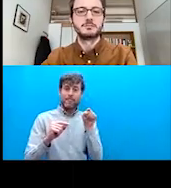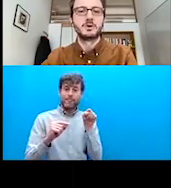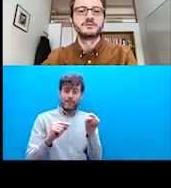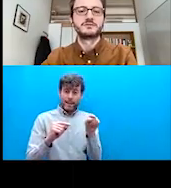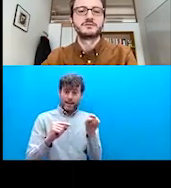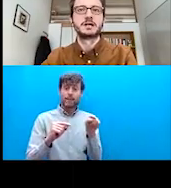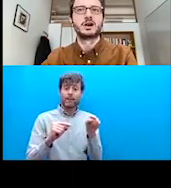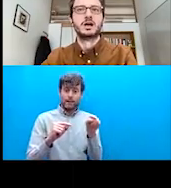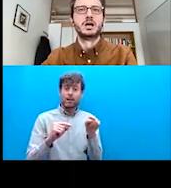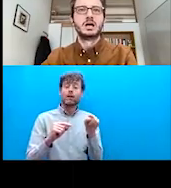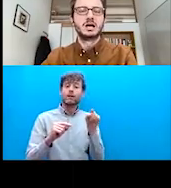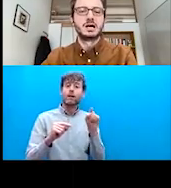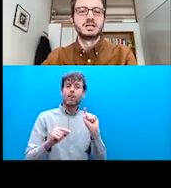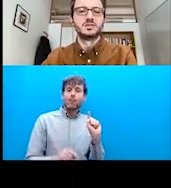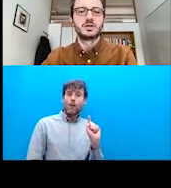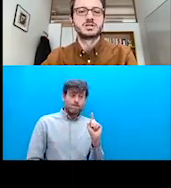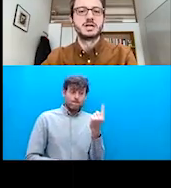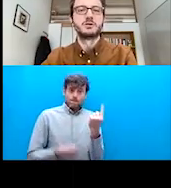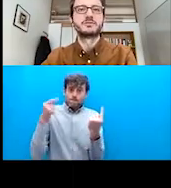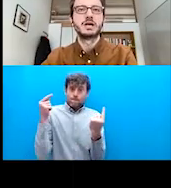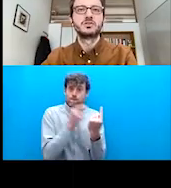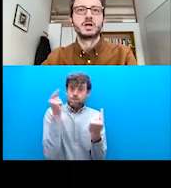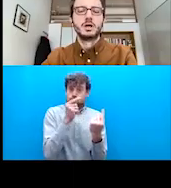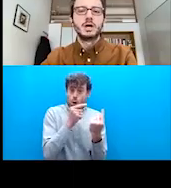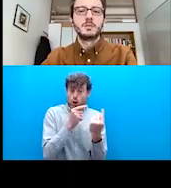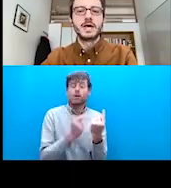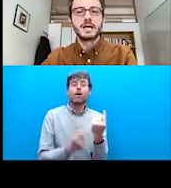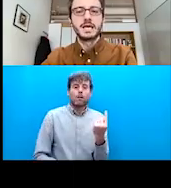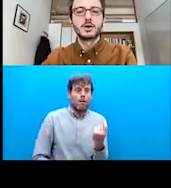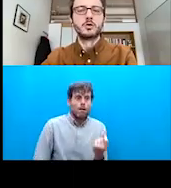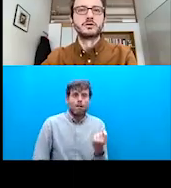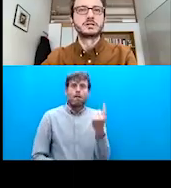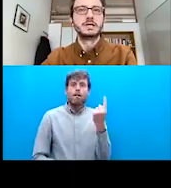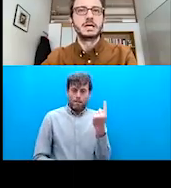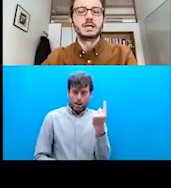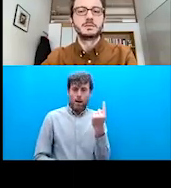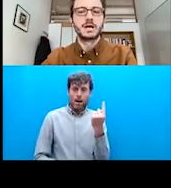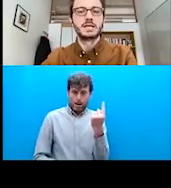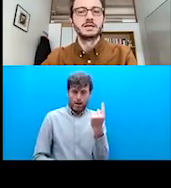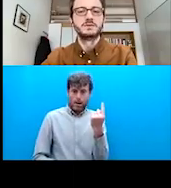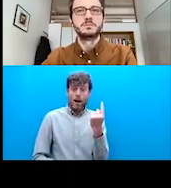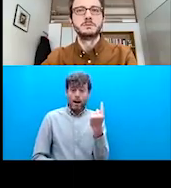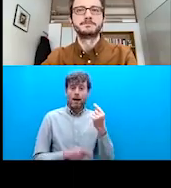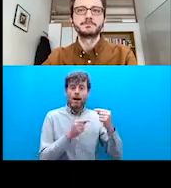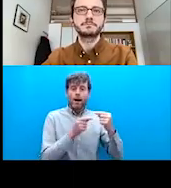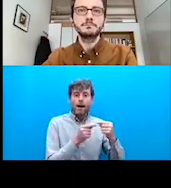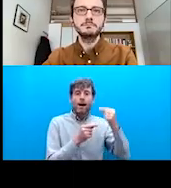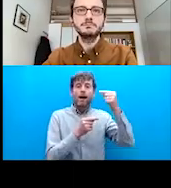covertly as a modifier in the subject noun phrase, and then again overtly in the predicate